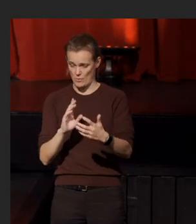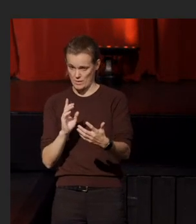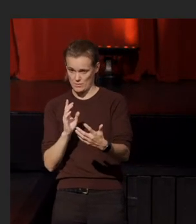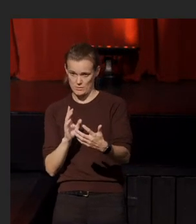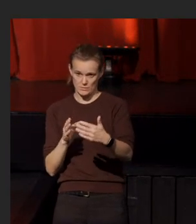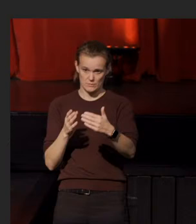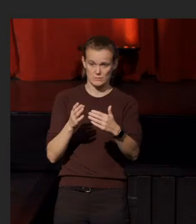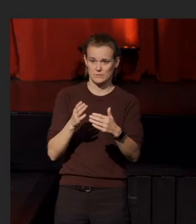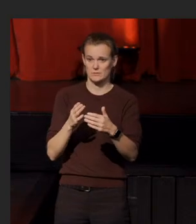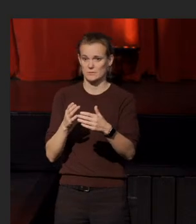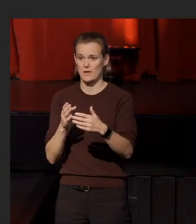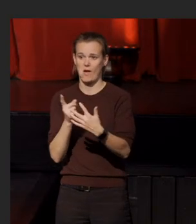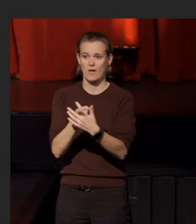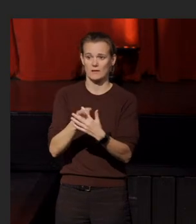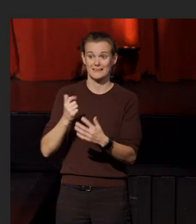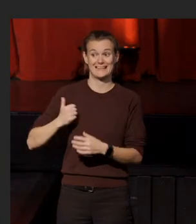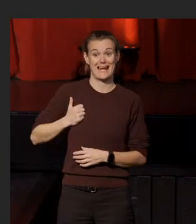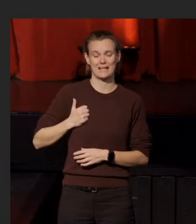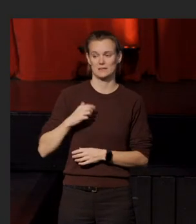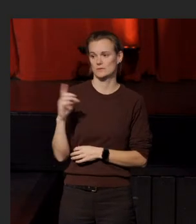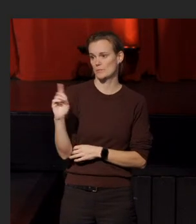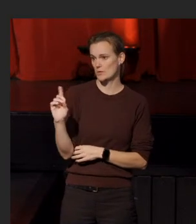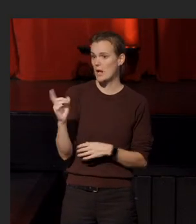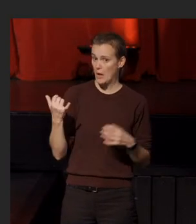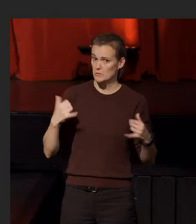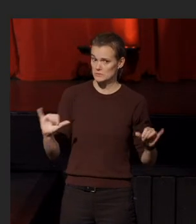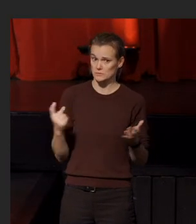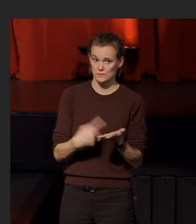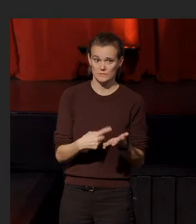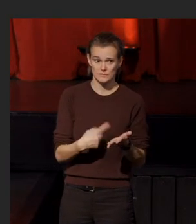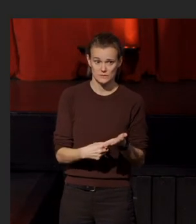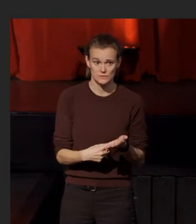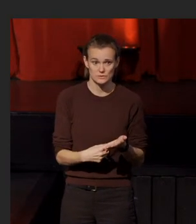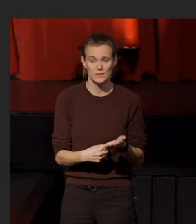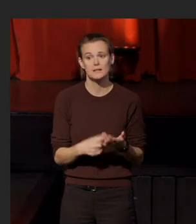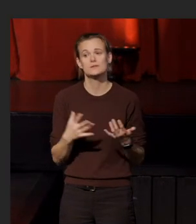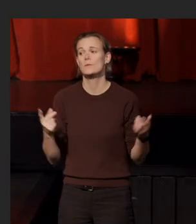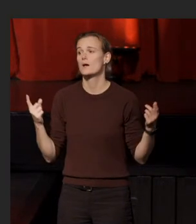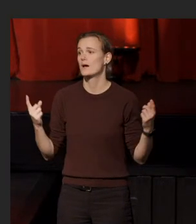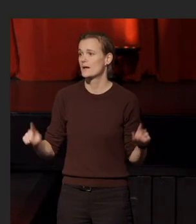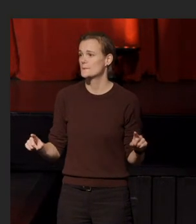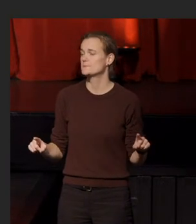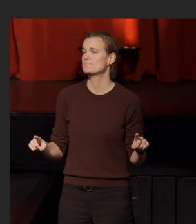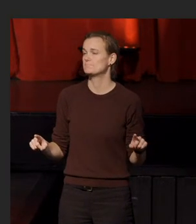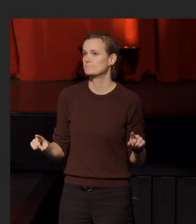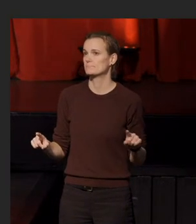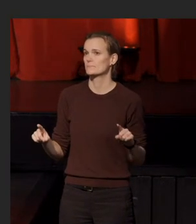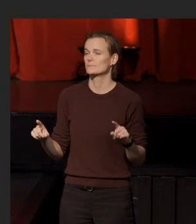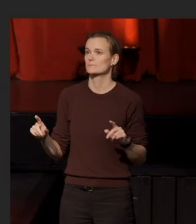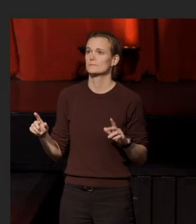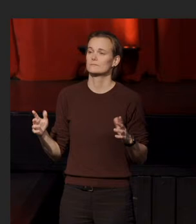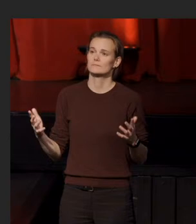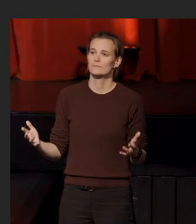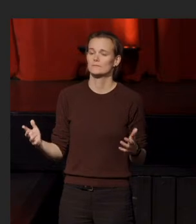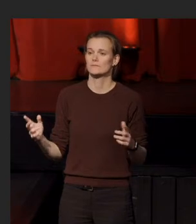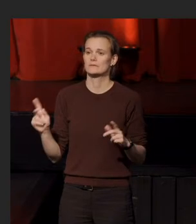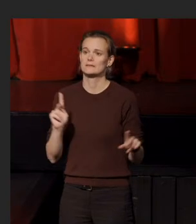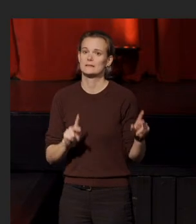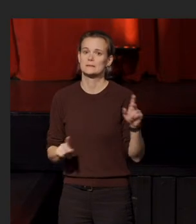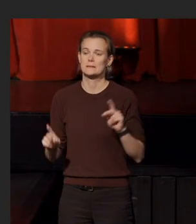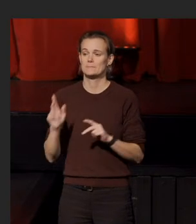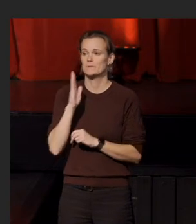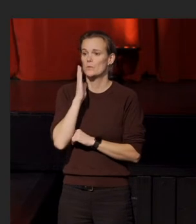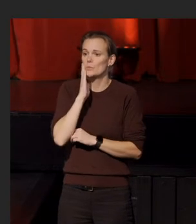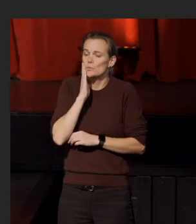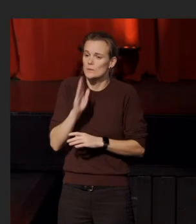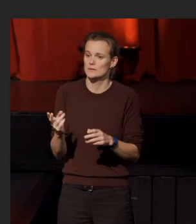we're still talking about that, because what's happening is we're recognizing that people are always going to try and use whatever tools they